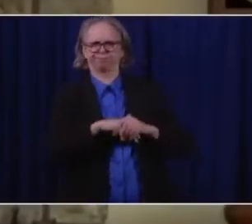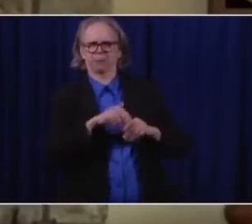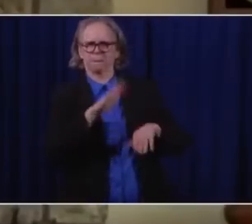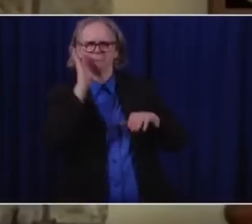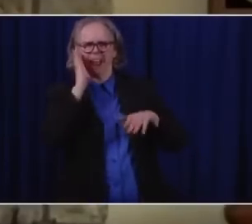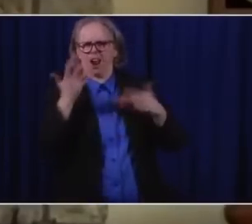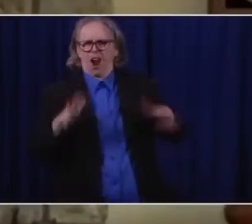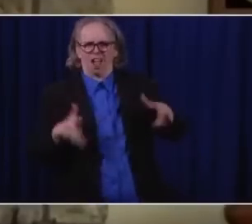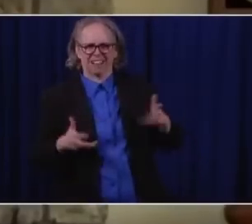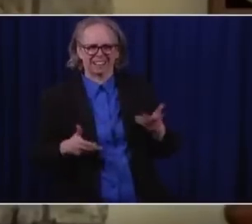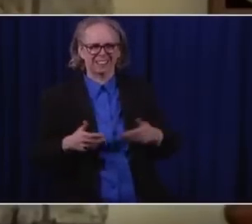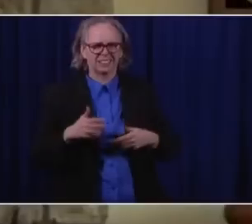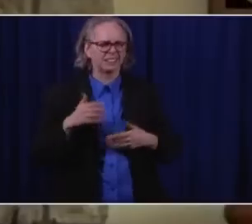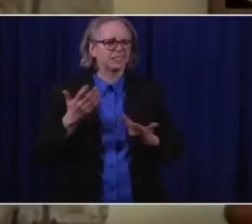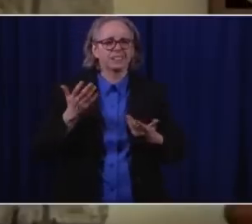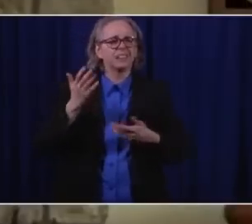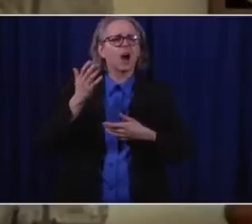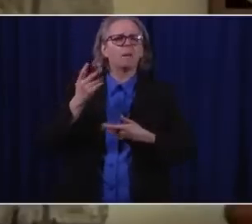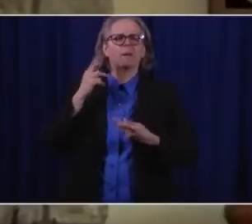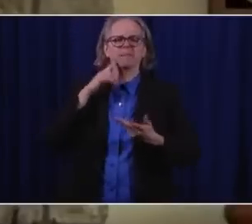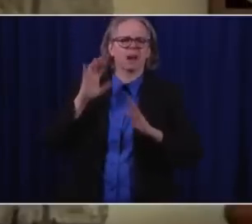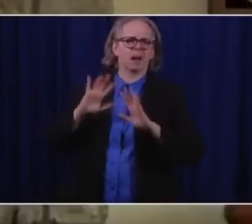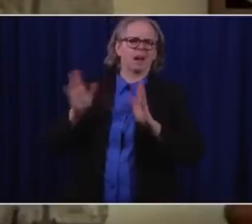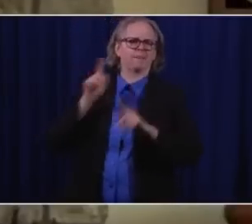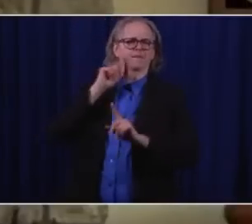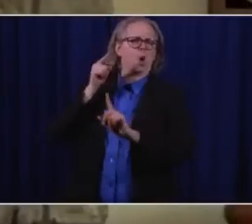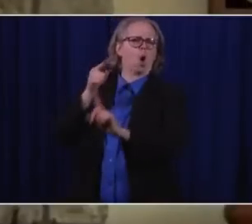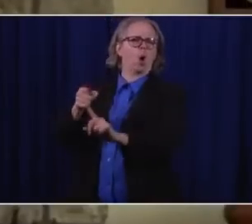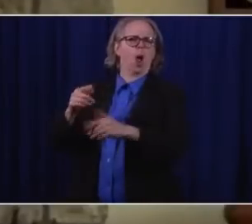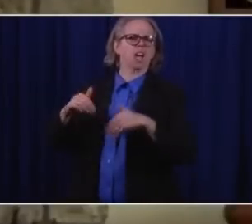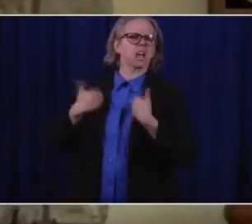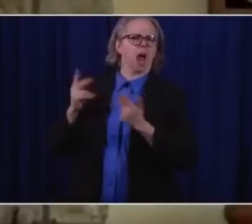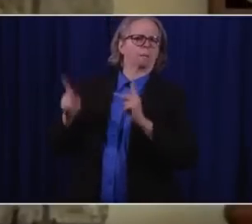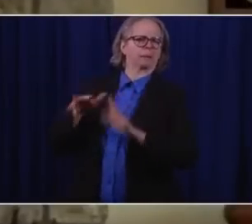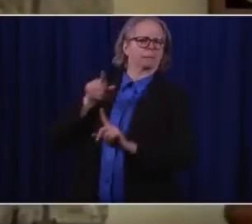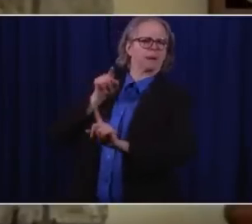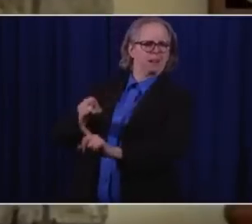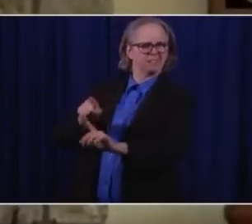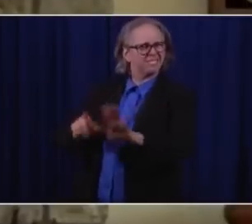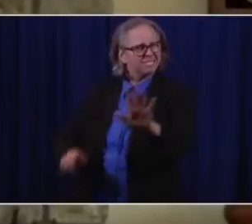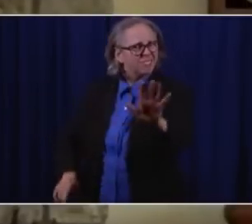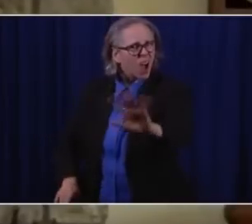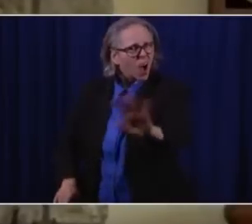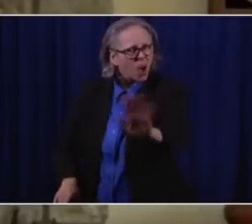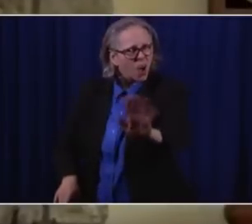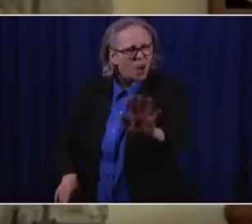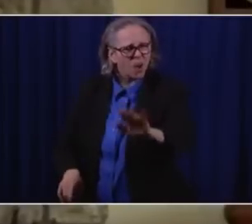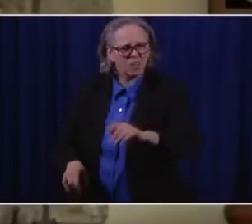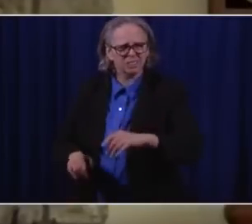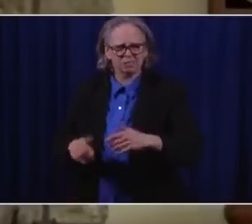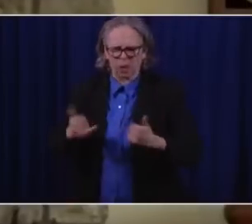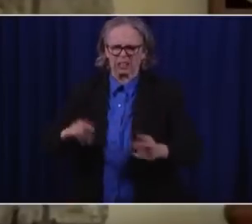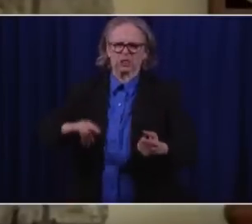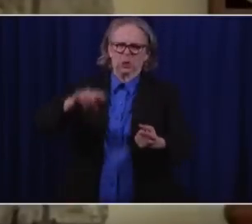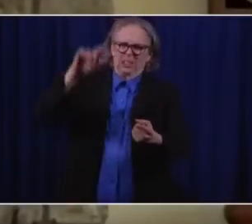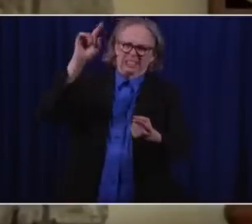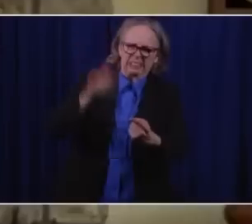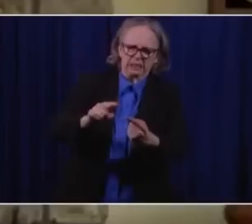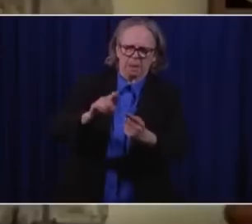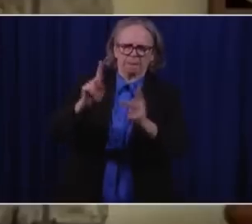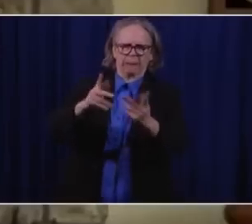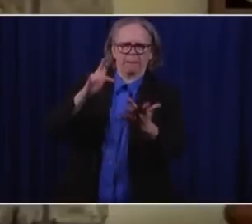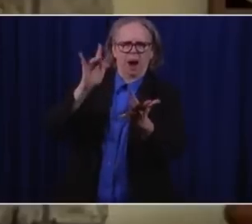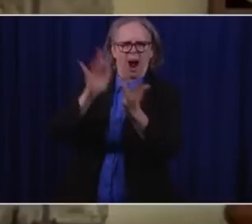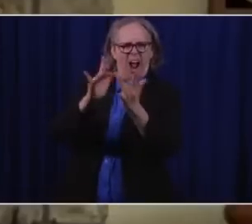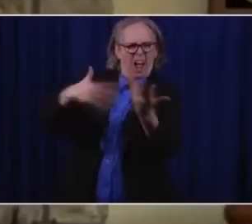it's to take beyond 10 o'clock to basically say, let's cut out, you know, the retail, let's